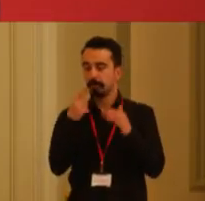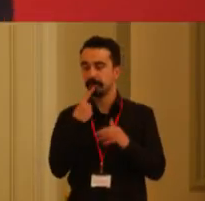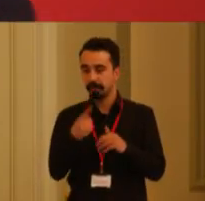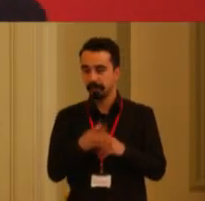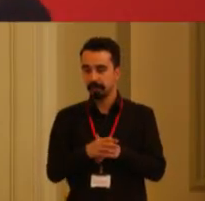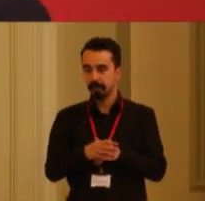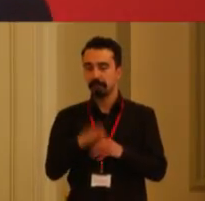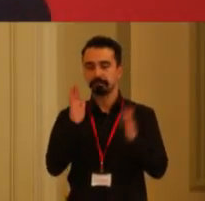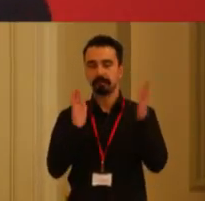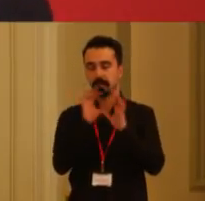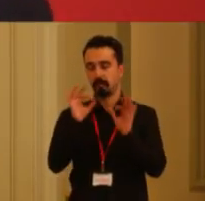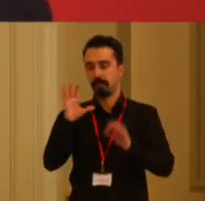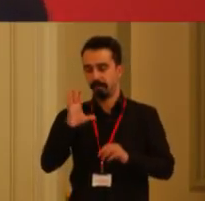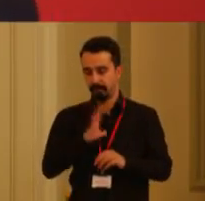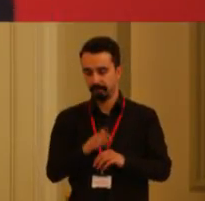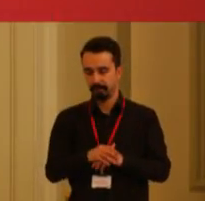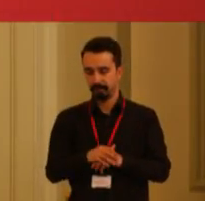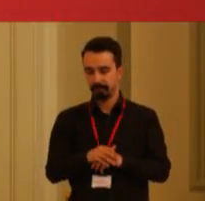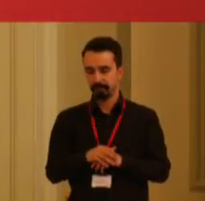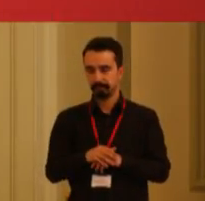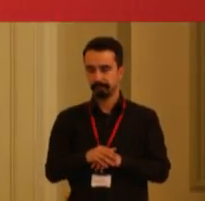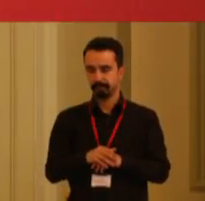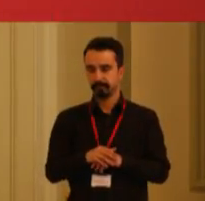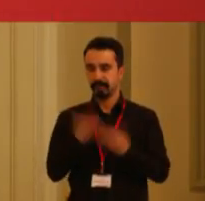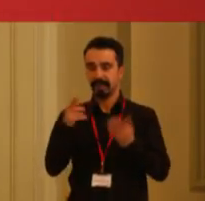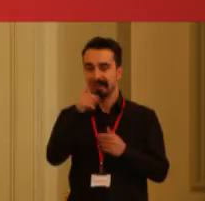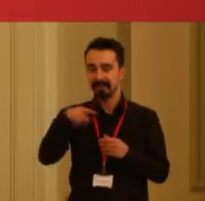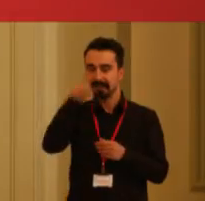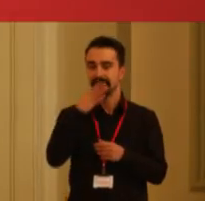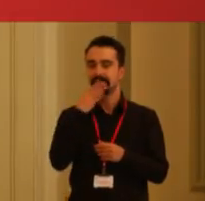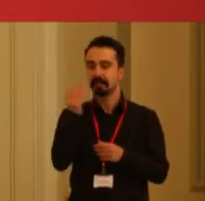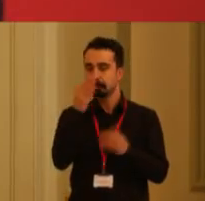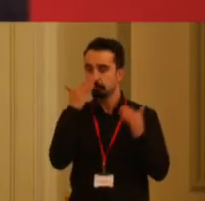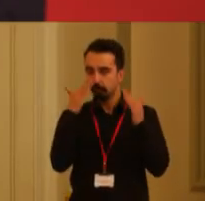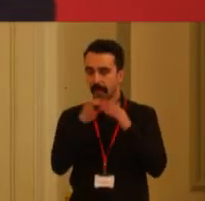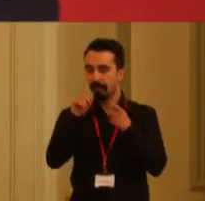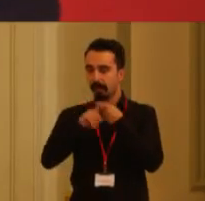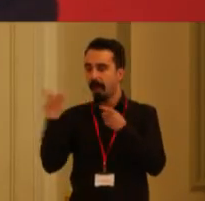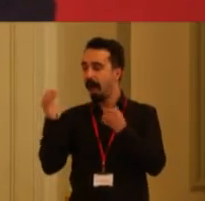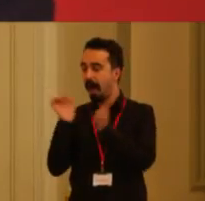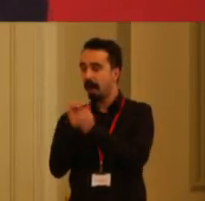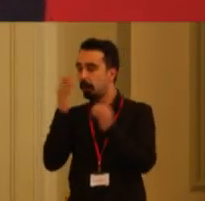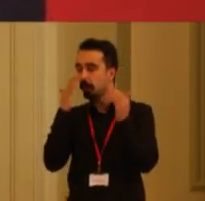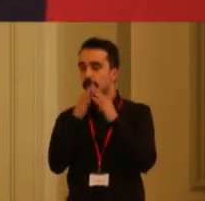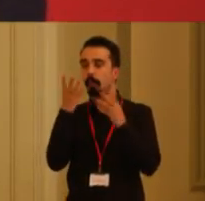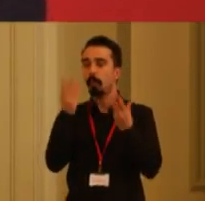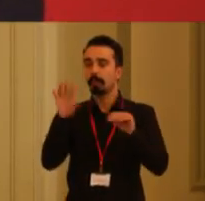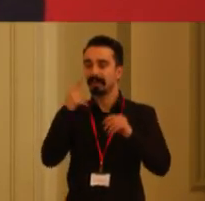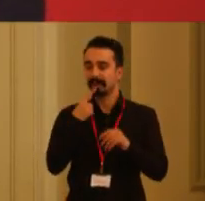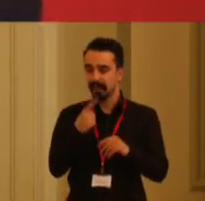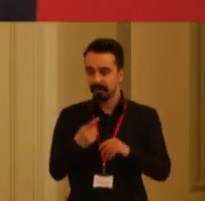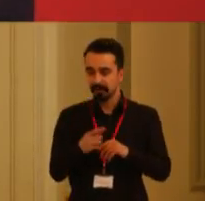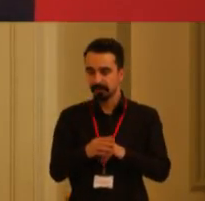personal experience. So concordance or compliance. And by the way, there's reciprocity. We're not saying families